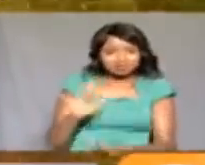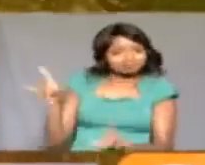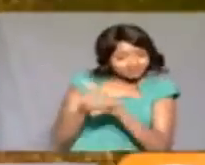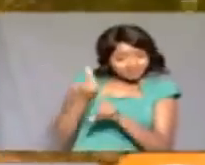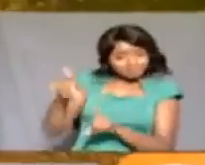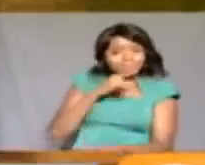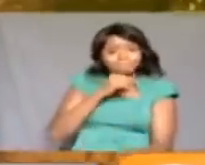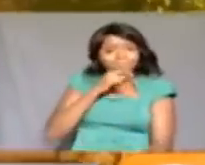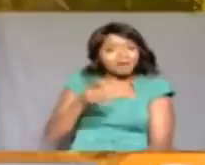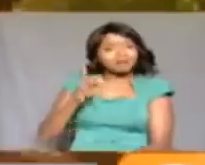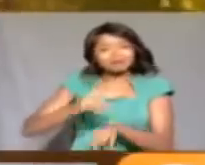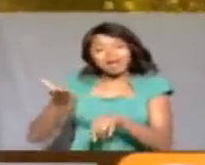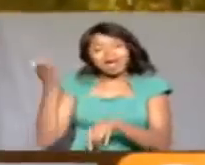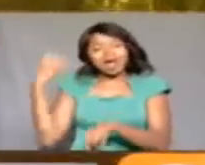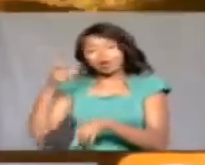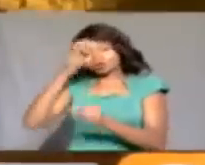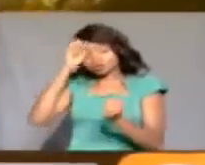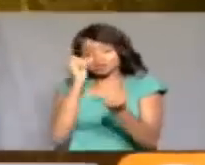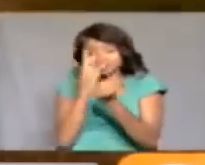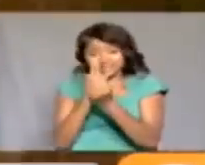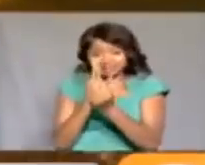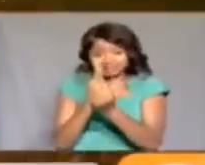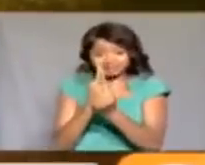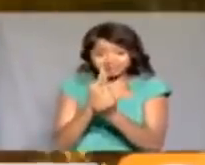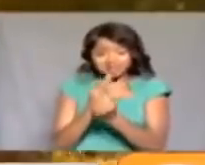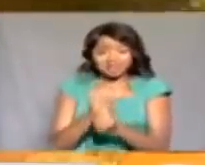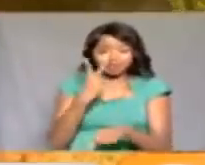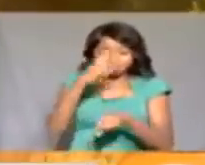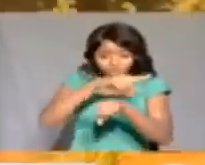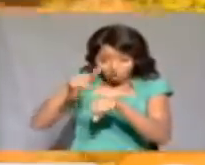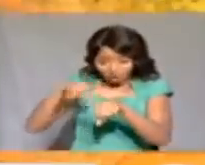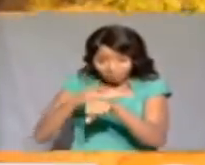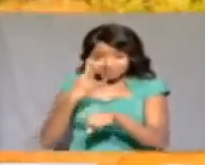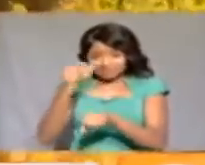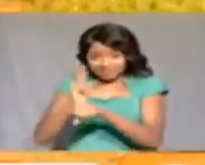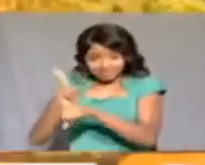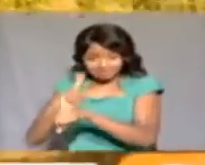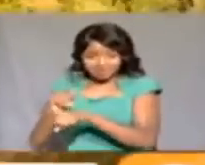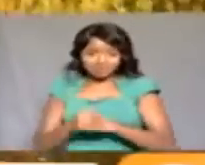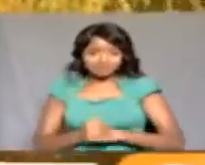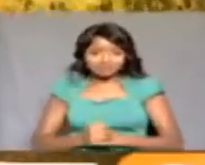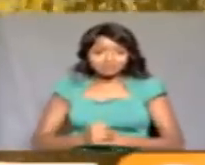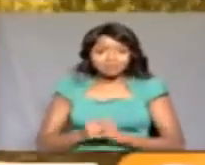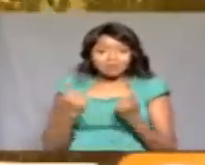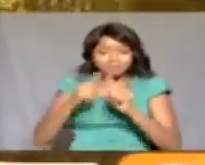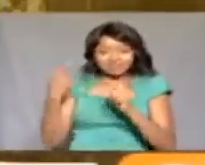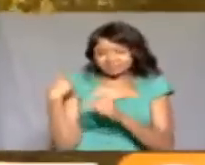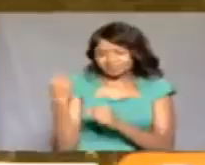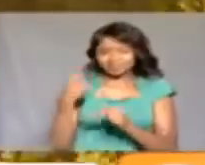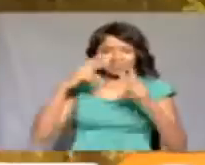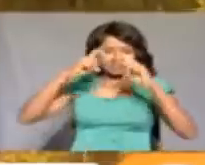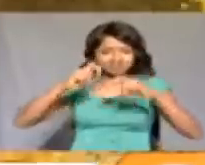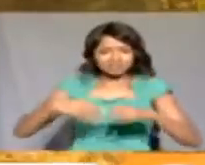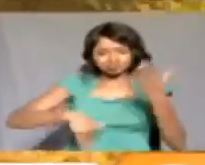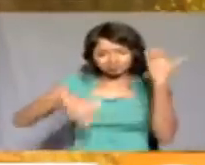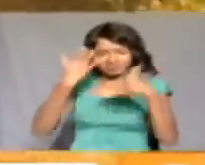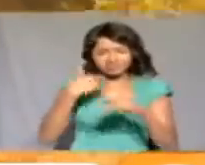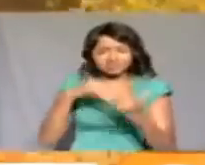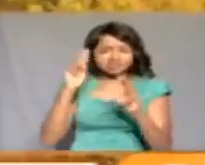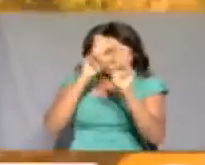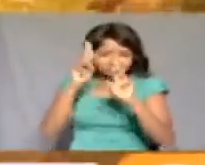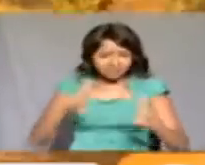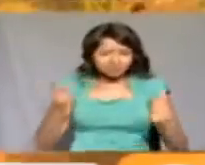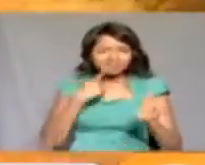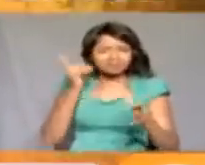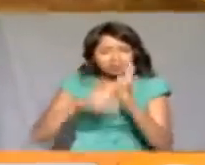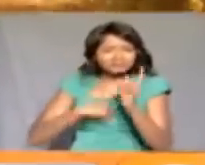in 2013, clocking 2 hours, 3 minutes and 23 seconds. A recent research by an international university concluded that